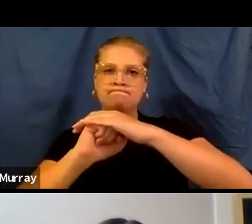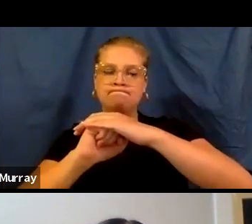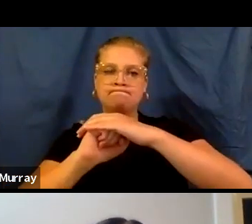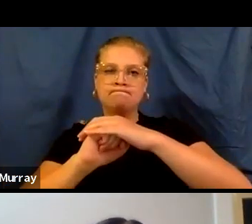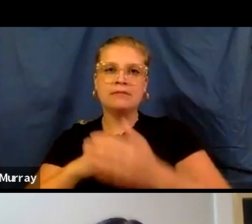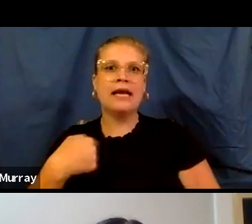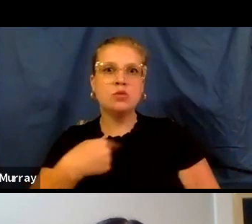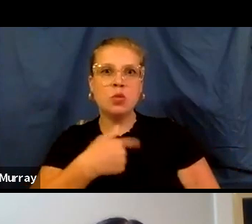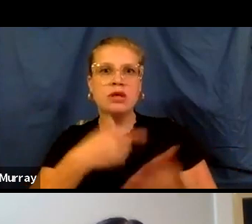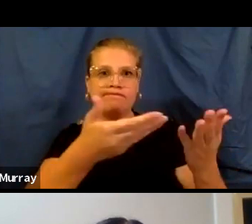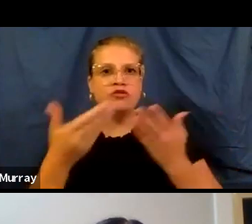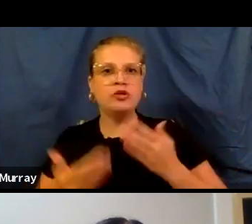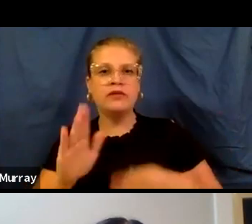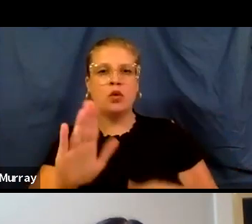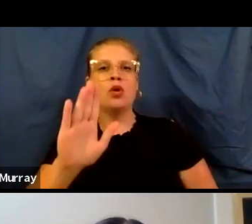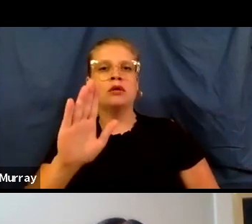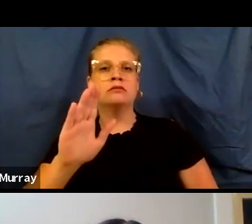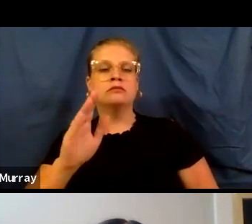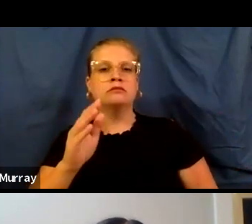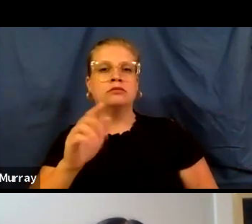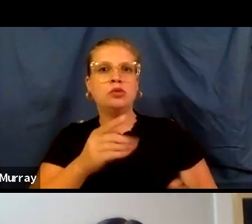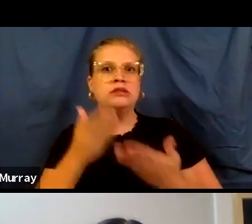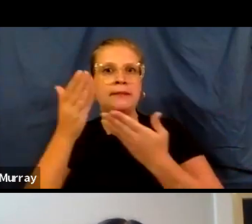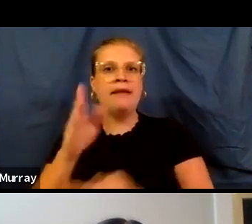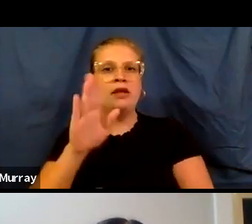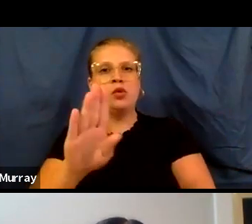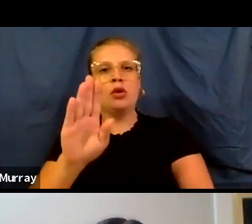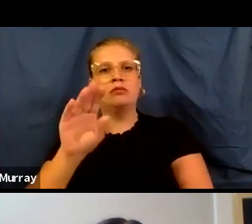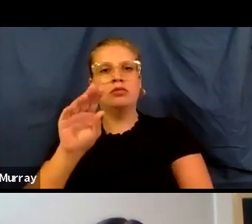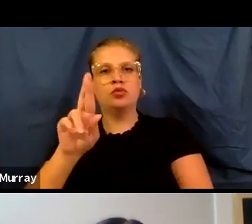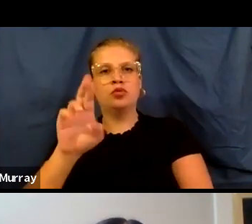receive your receipts. And